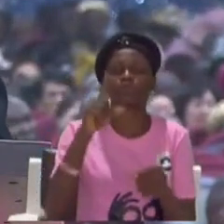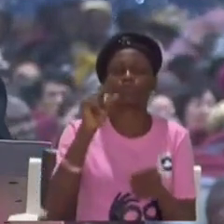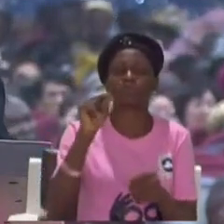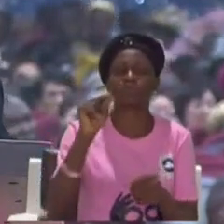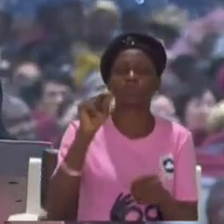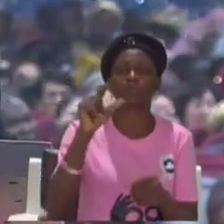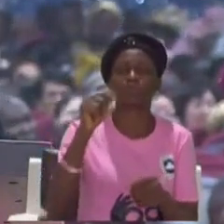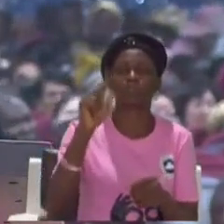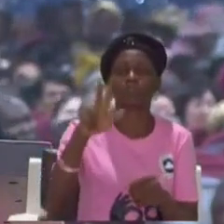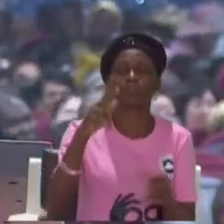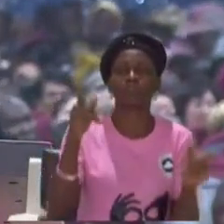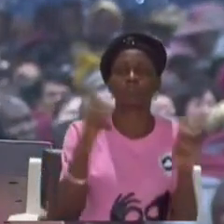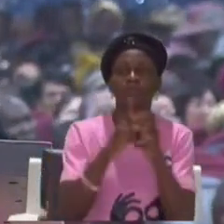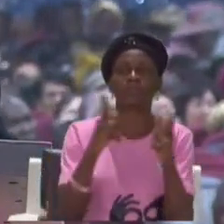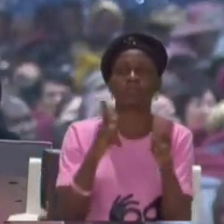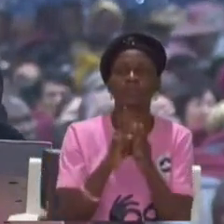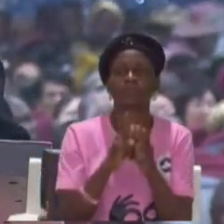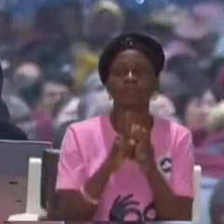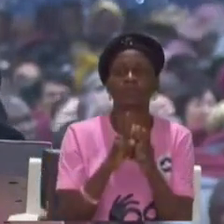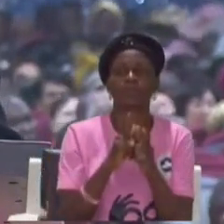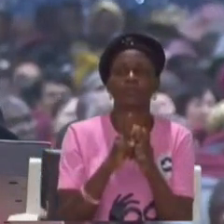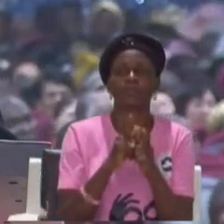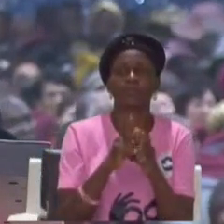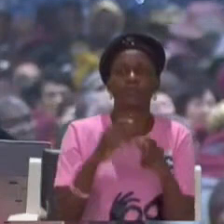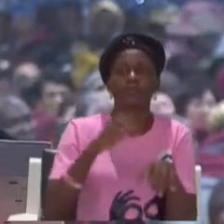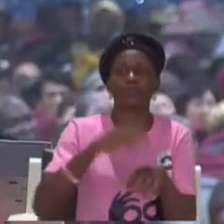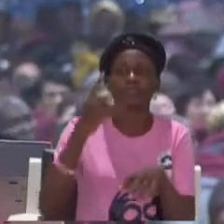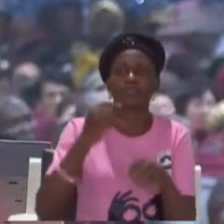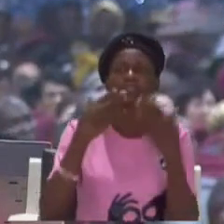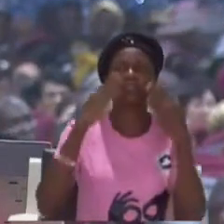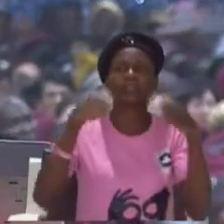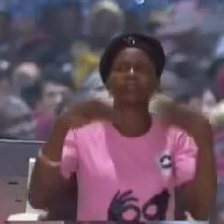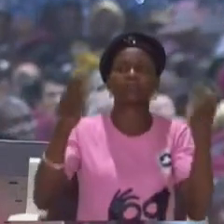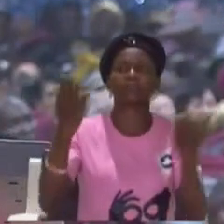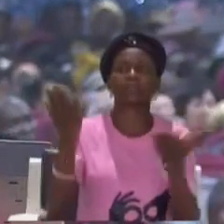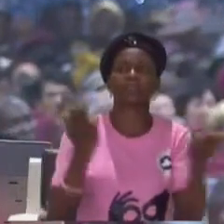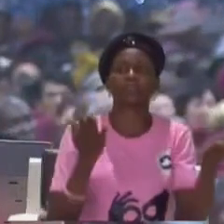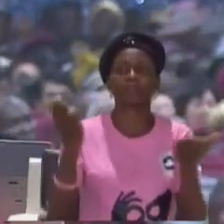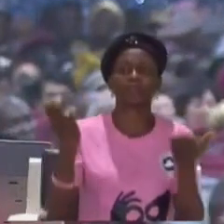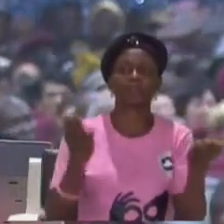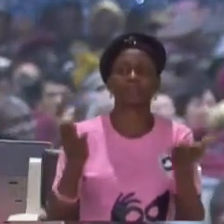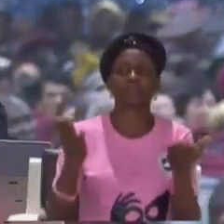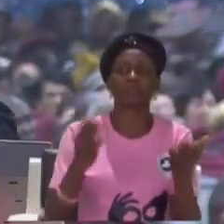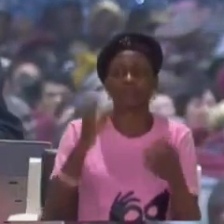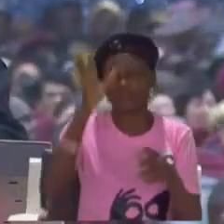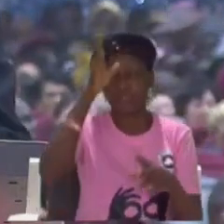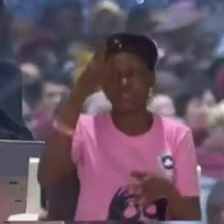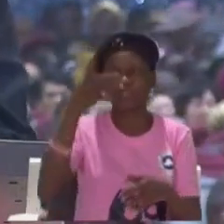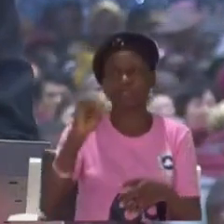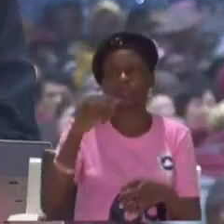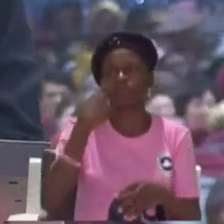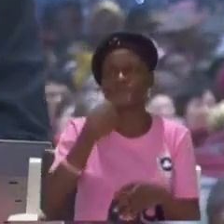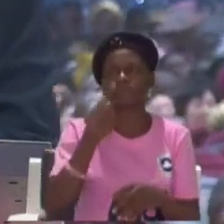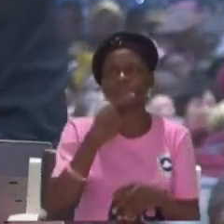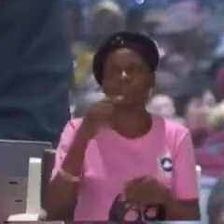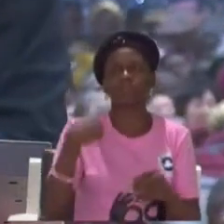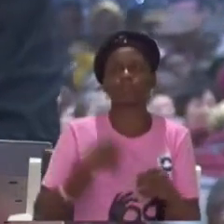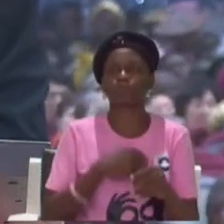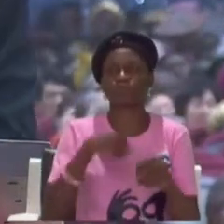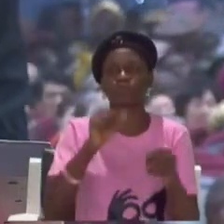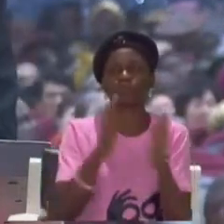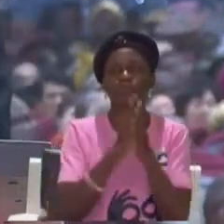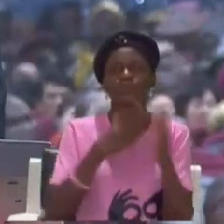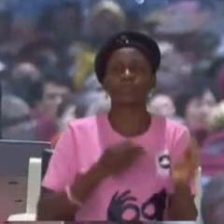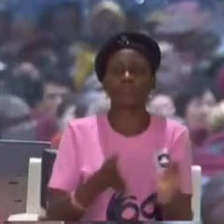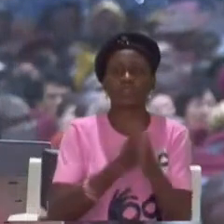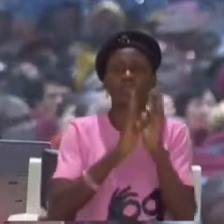2023 convention, at the Thanksgiving service, Daddy Gio said we should pray and ask